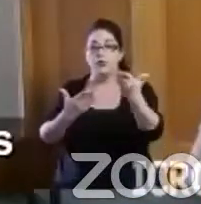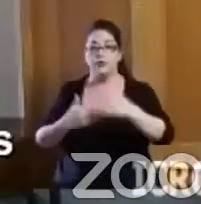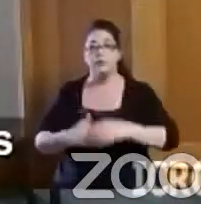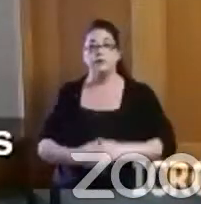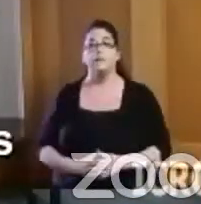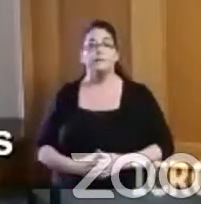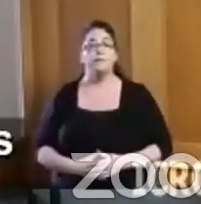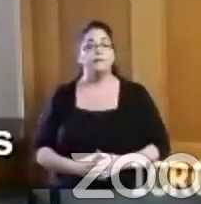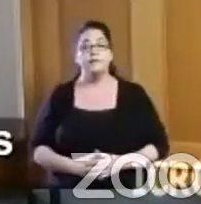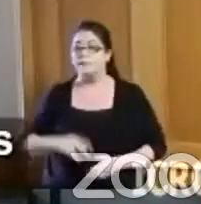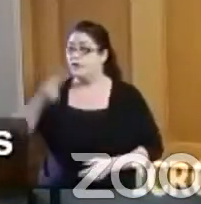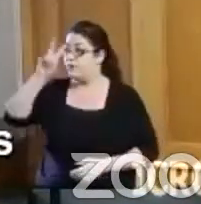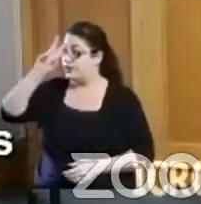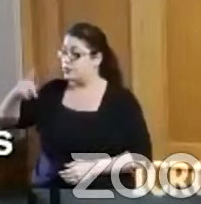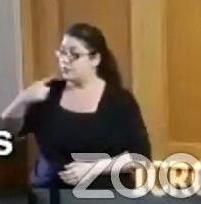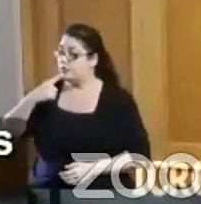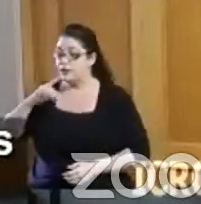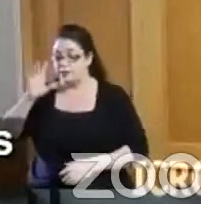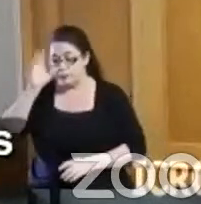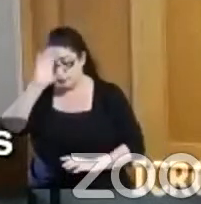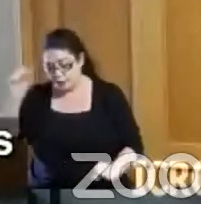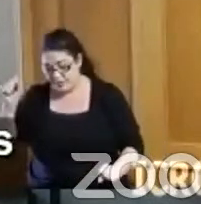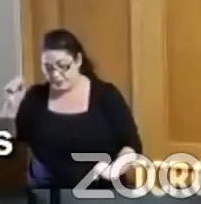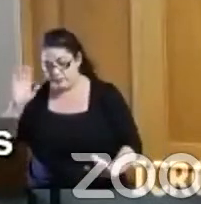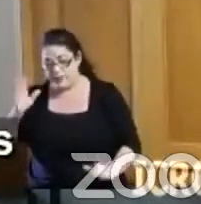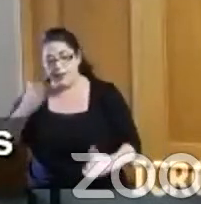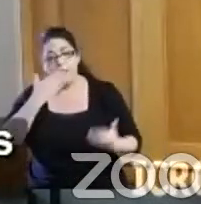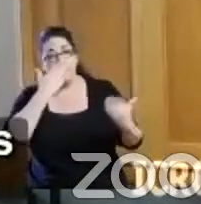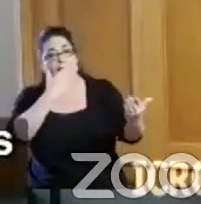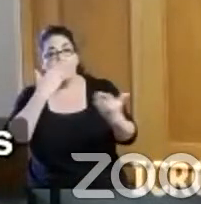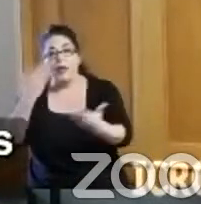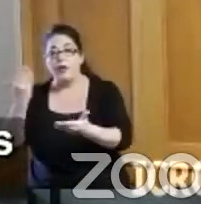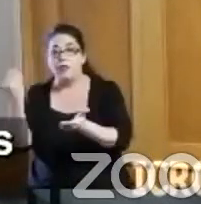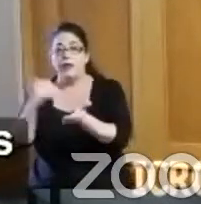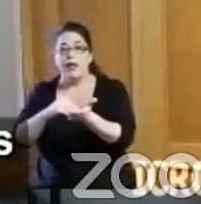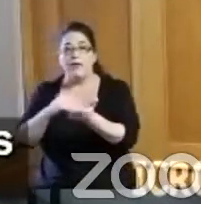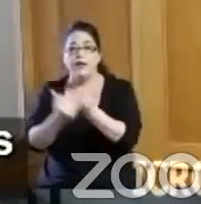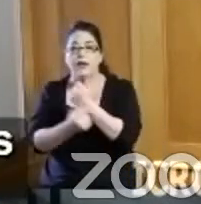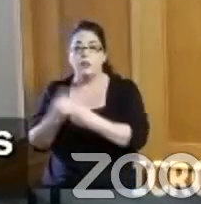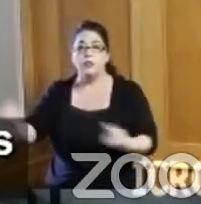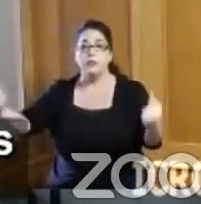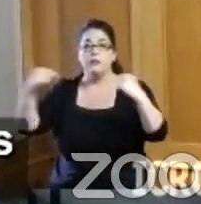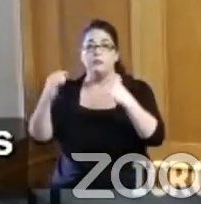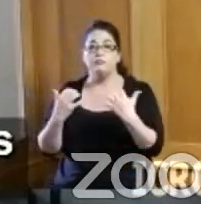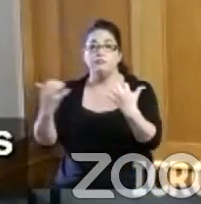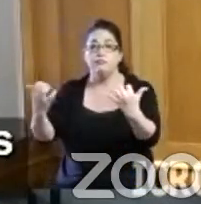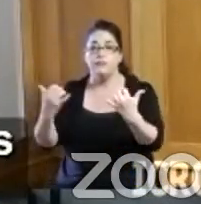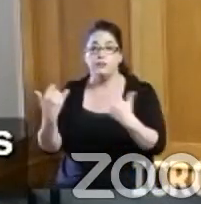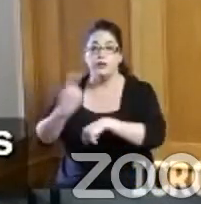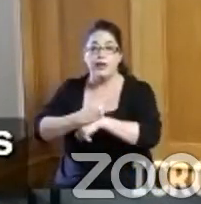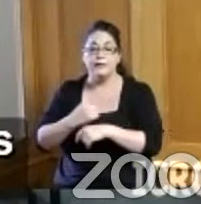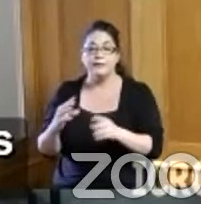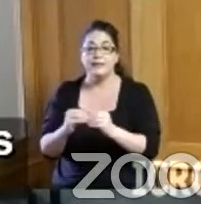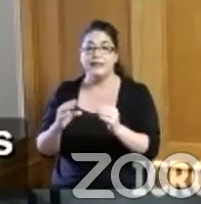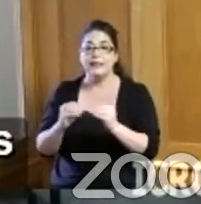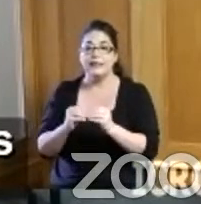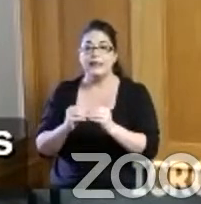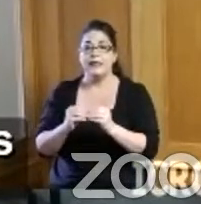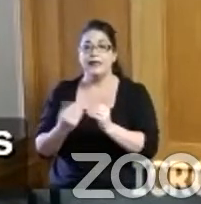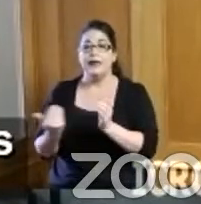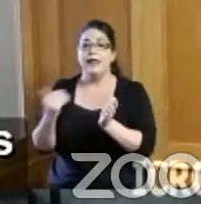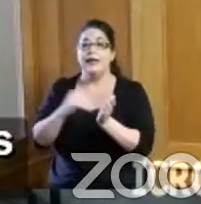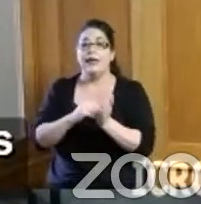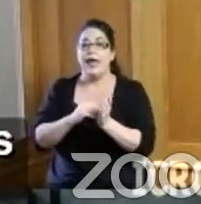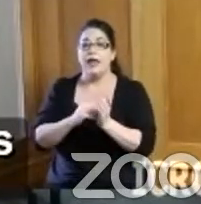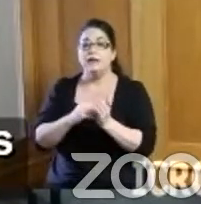Madam President, just want to thank everybody who came out for this meeting. And certainly